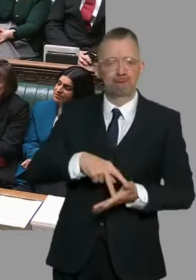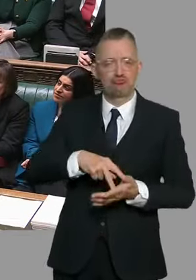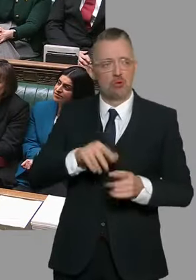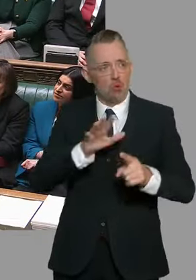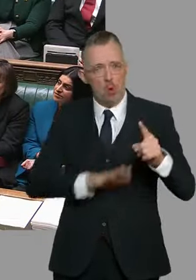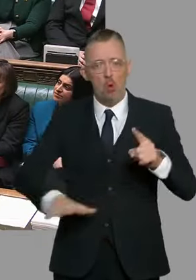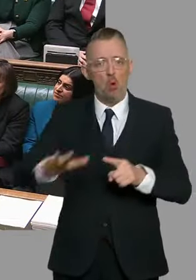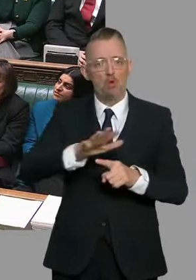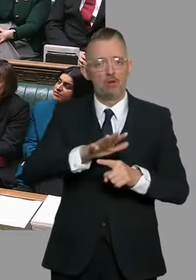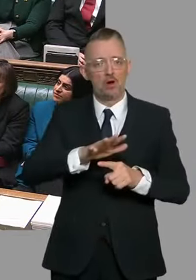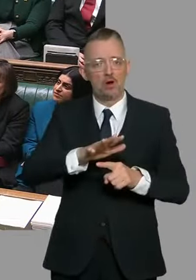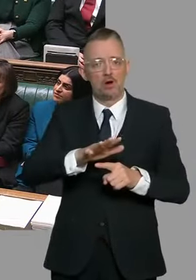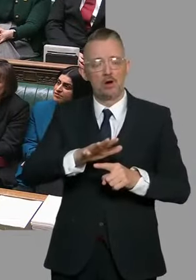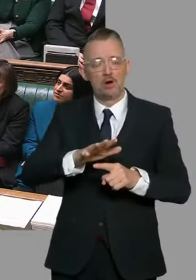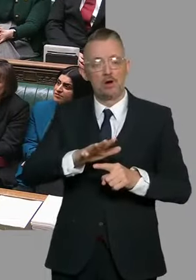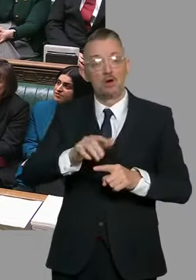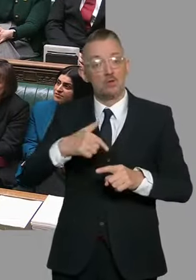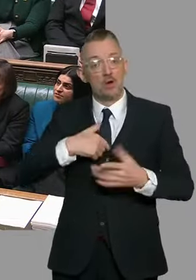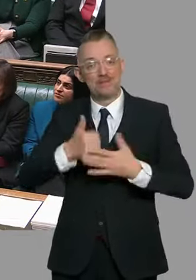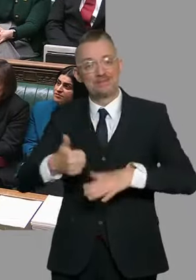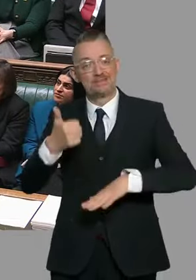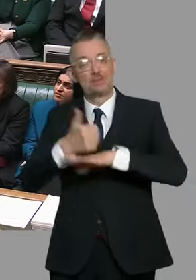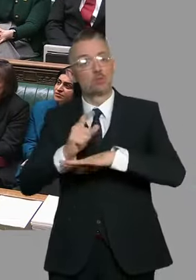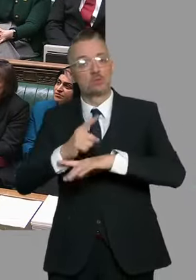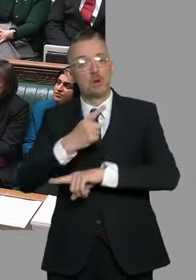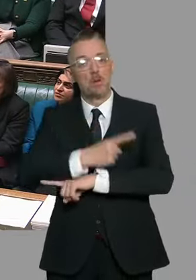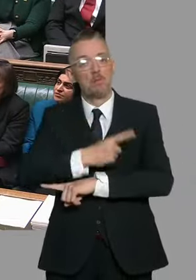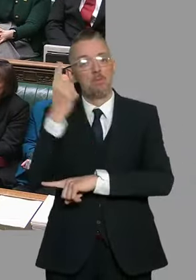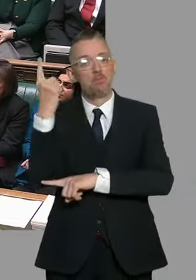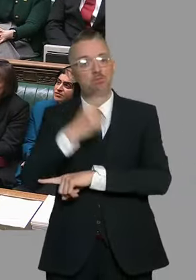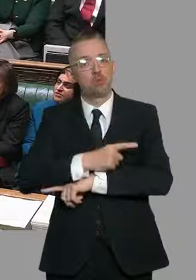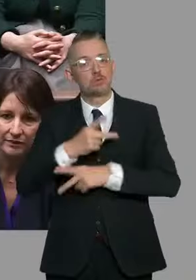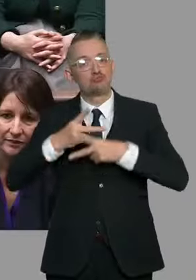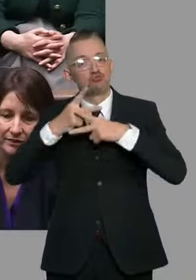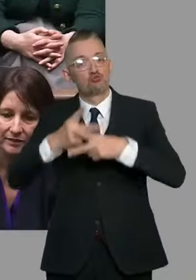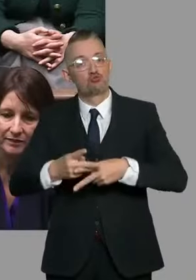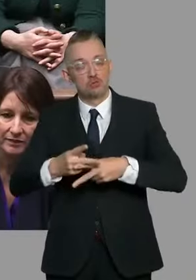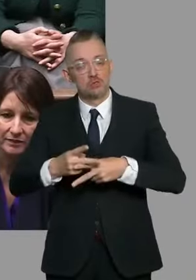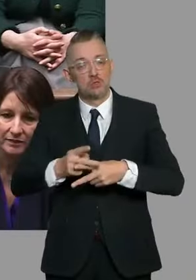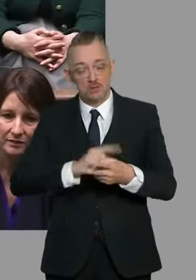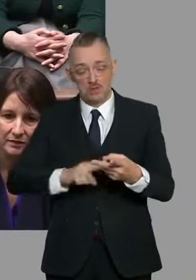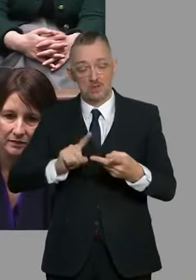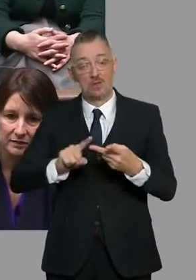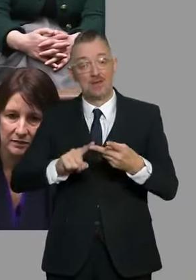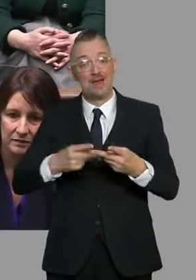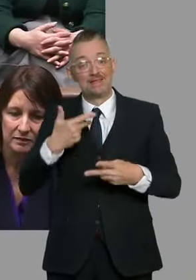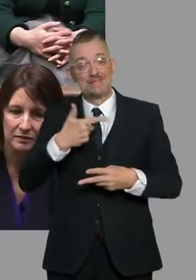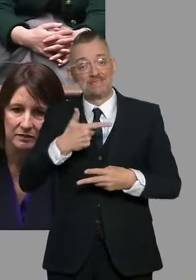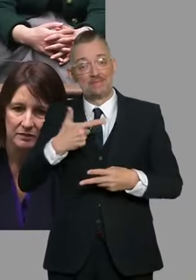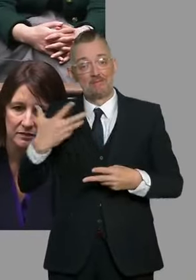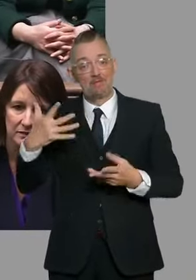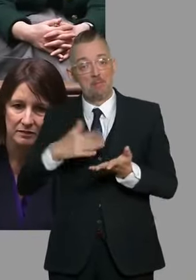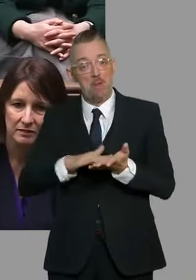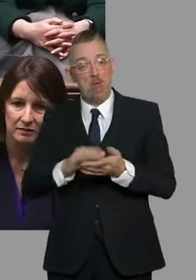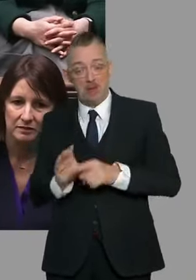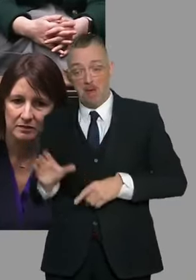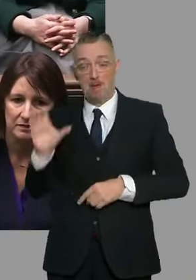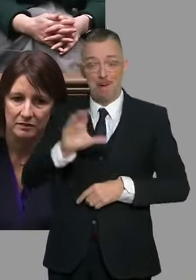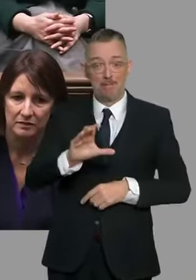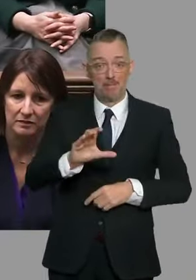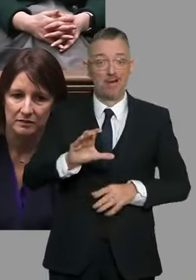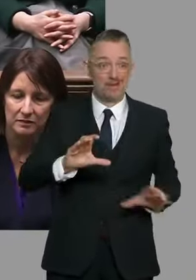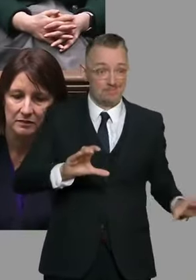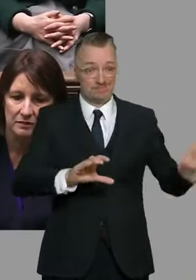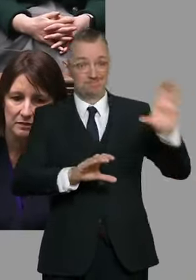Security Command. We've committed £75 million on top of the existing £75 million. We're extending the powers so they're counter-terrorism-like